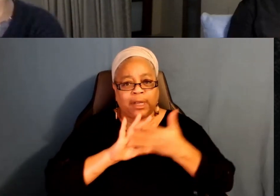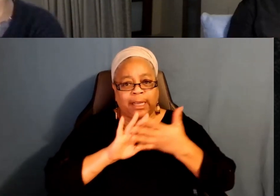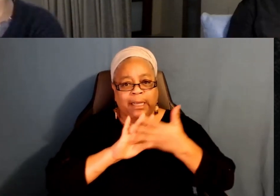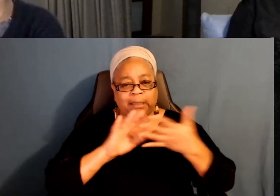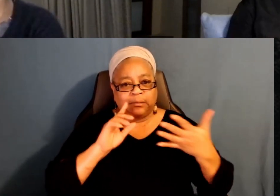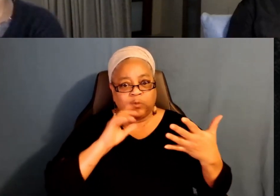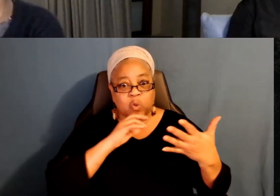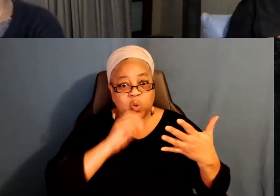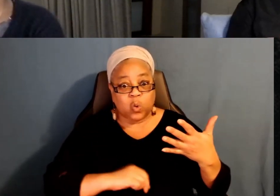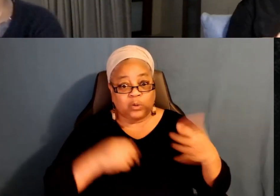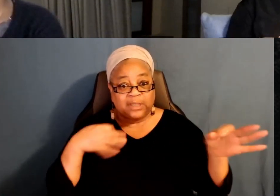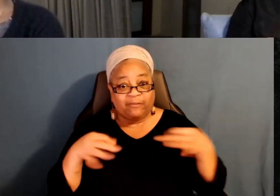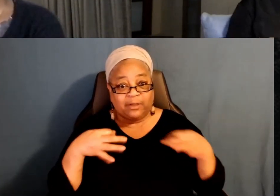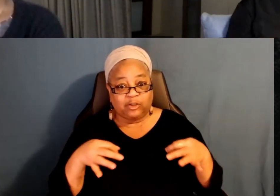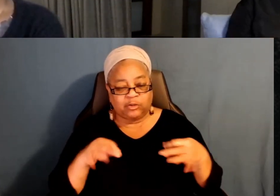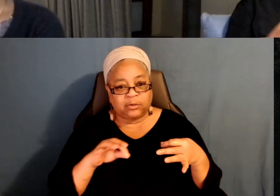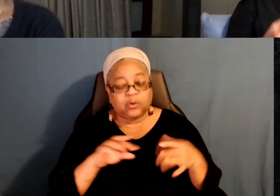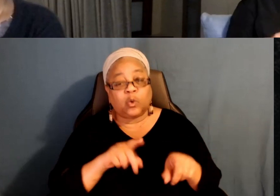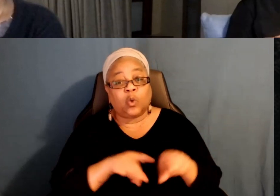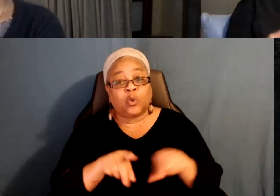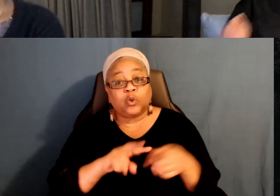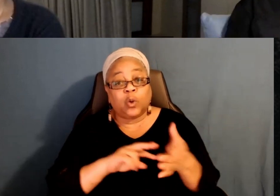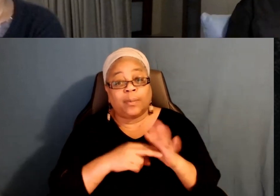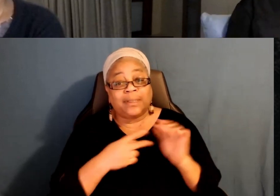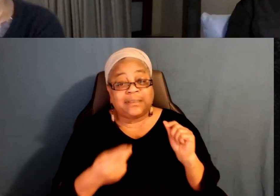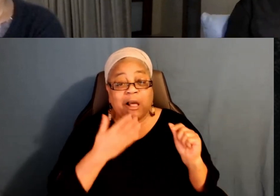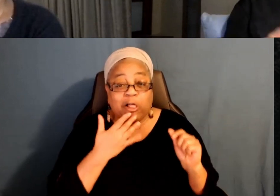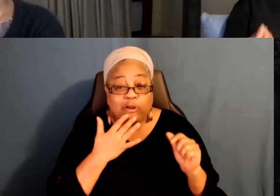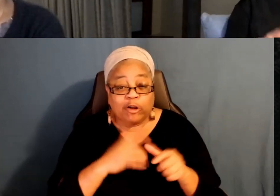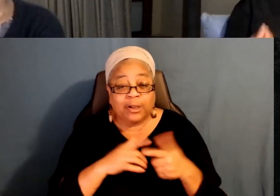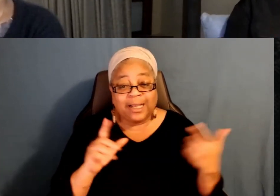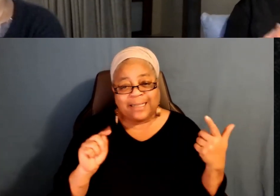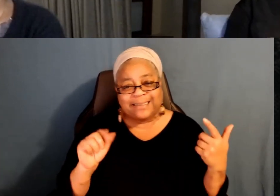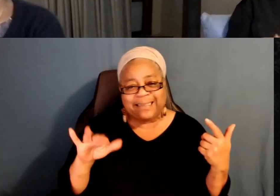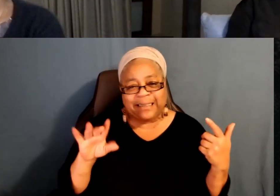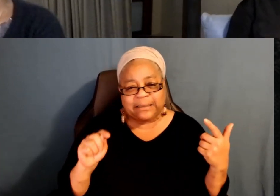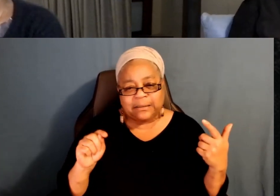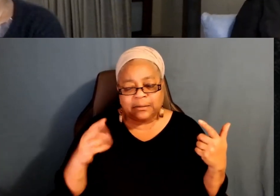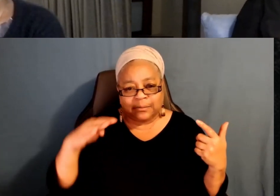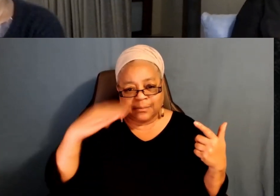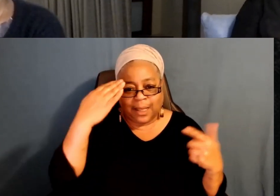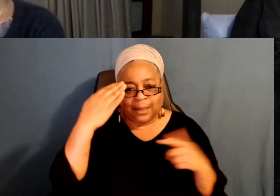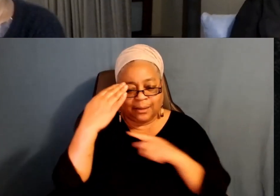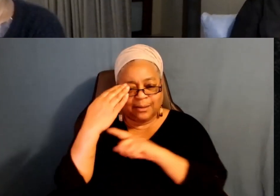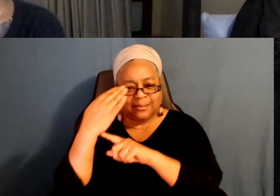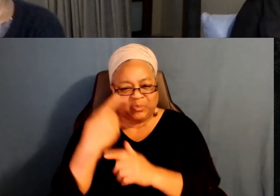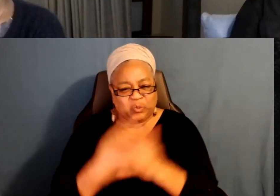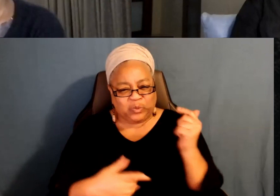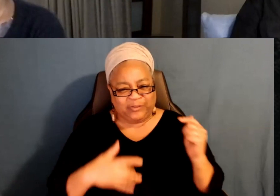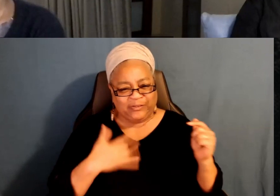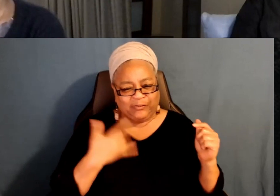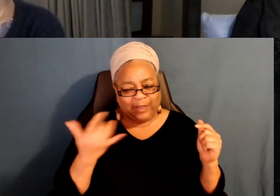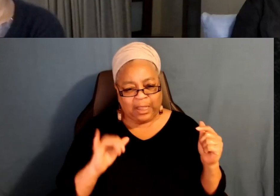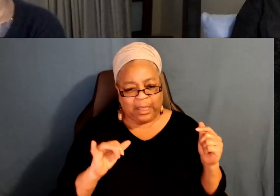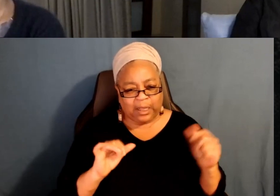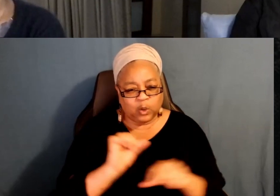definition also equals color or tint. So it's like black, black. What is it to feel that and to work with and stay